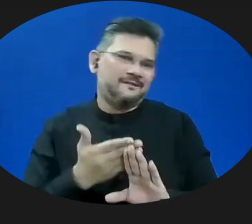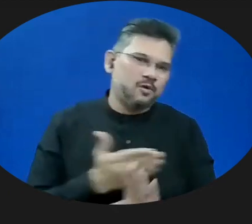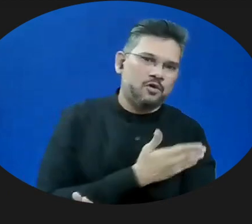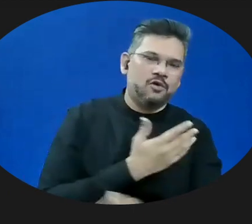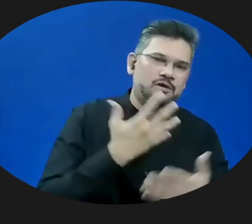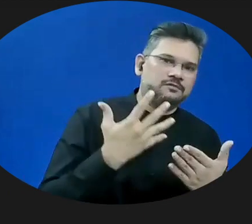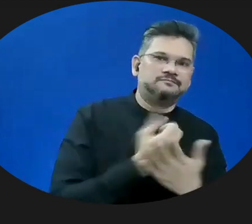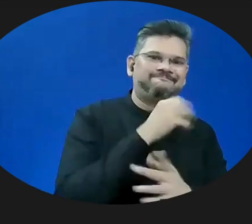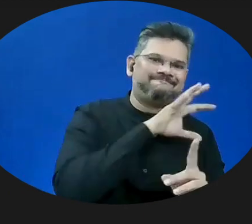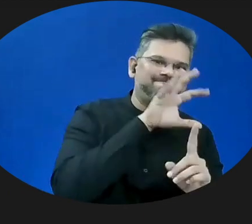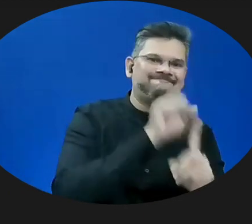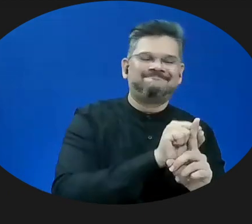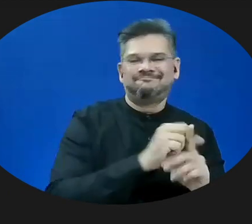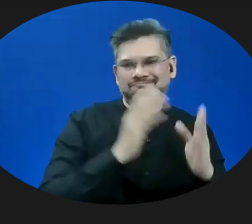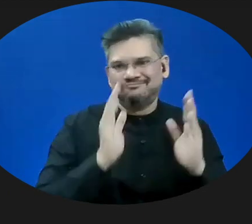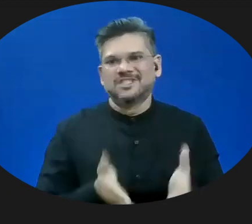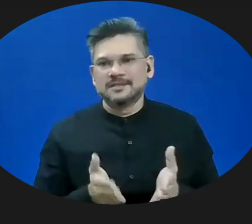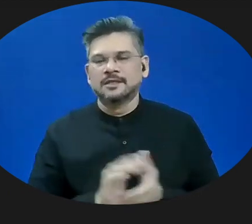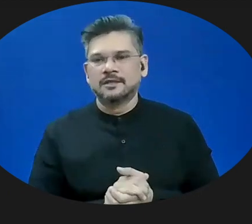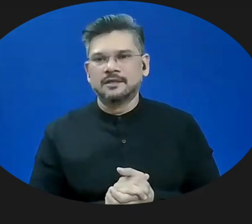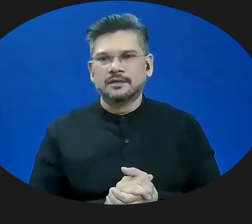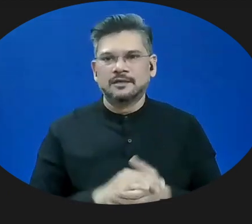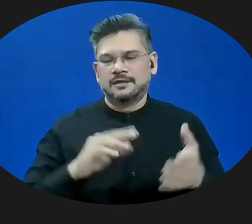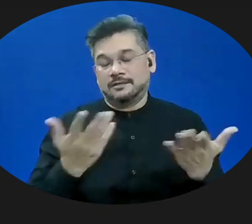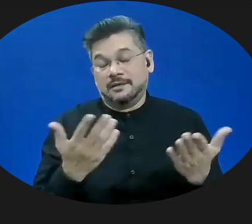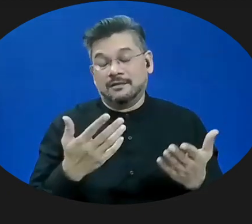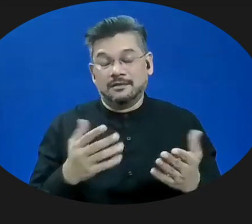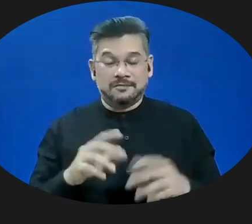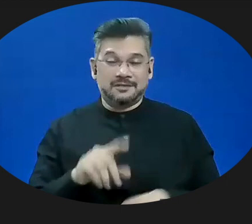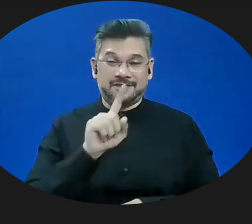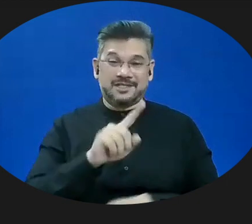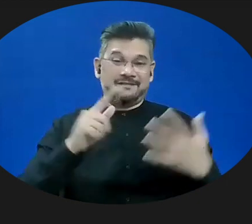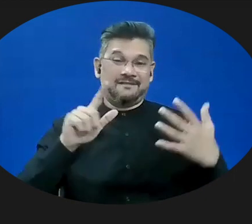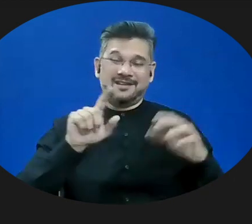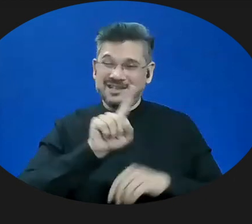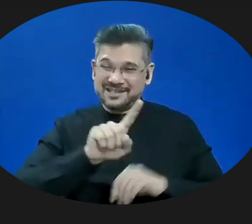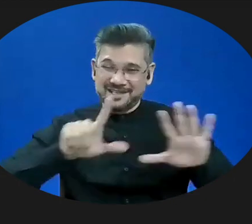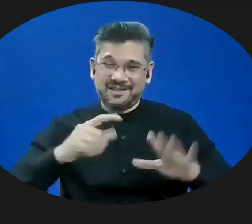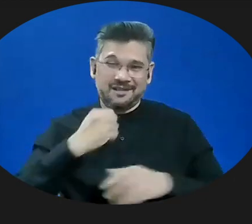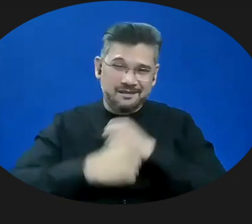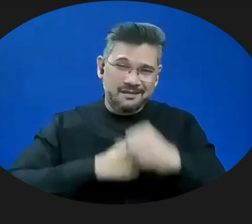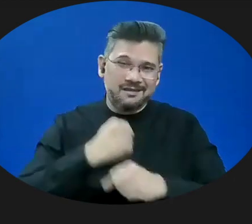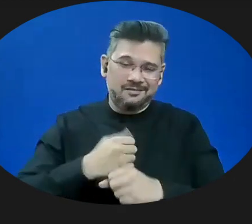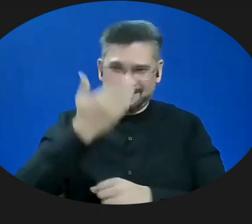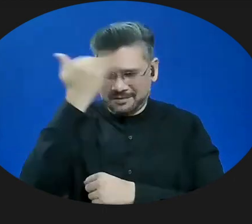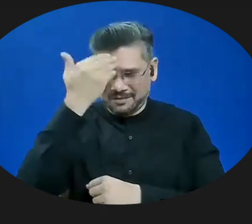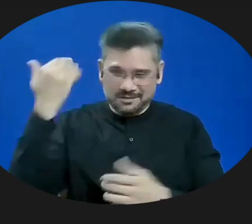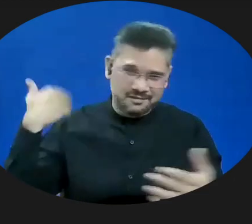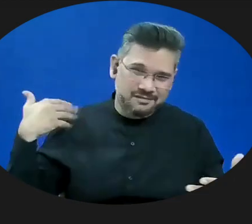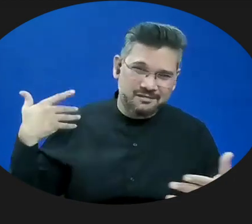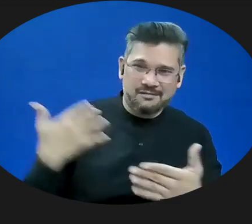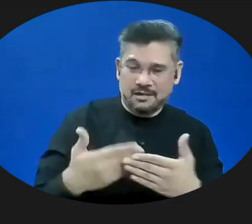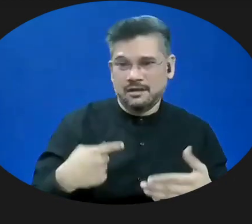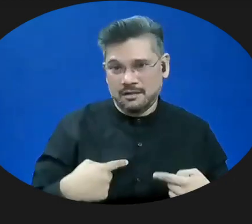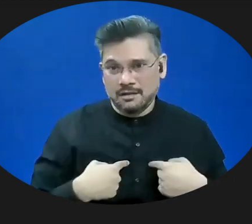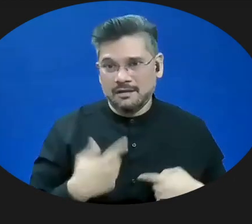you see me, 17 years of dementia, having more than 5 episodes of